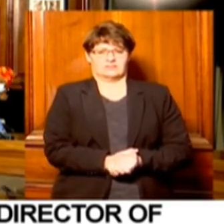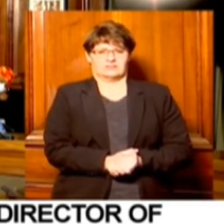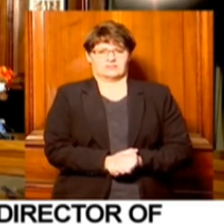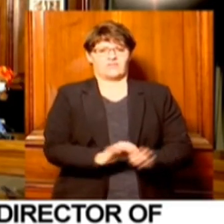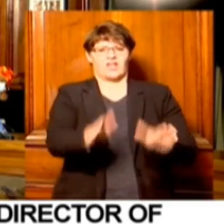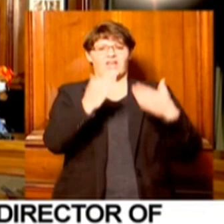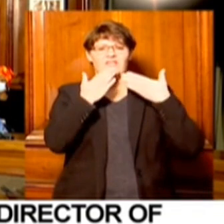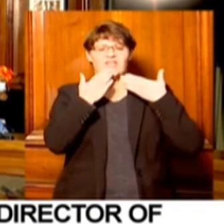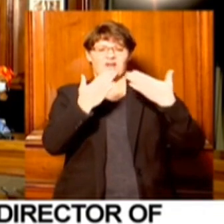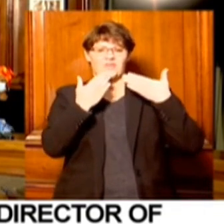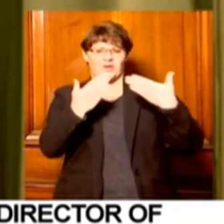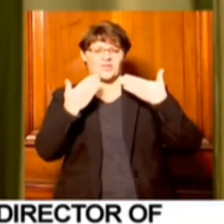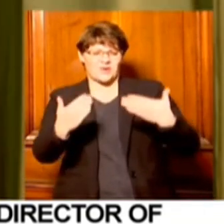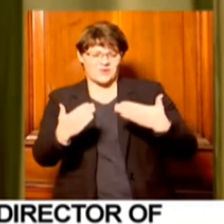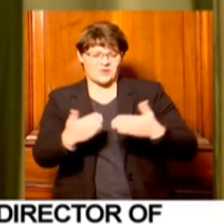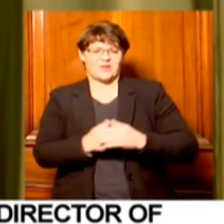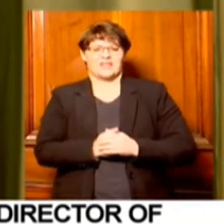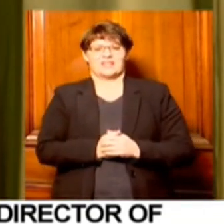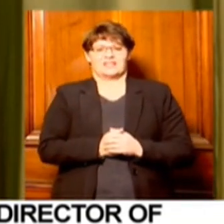Thank you very much.